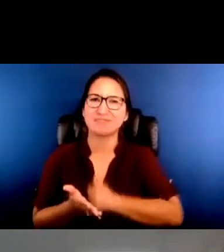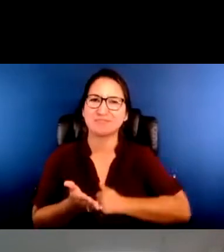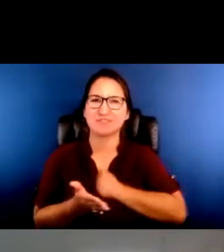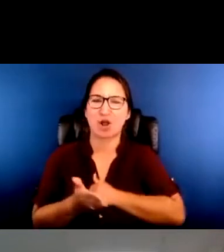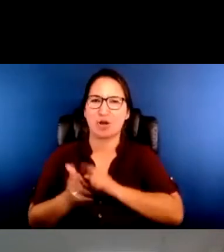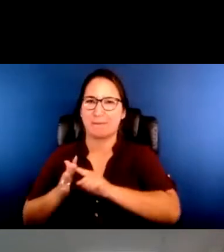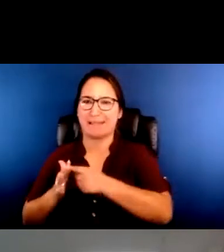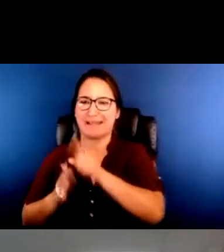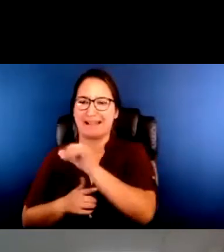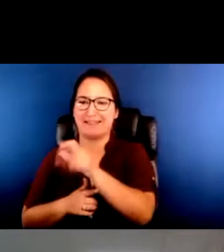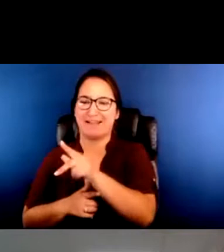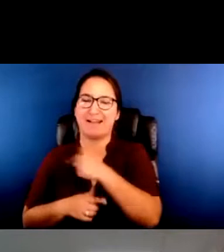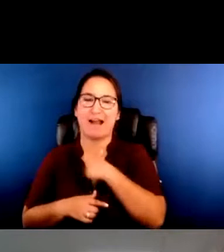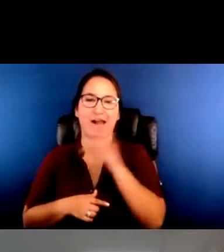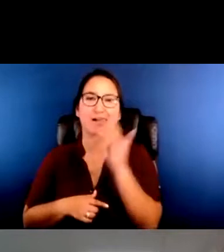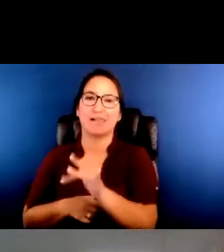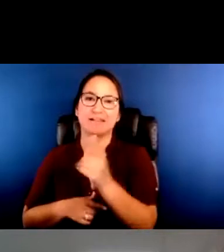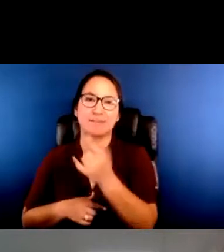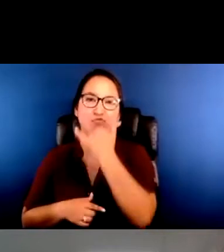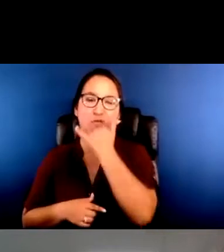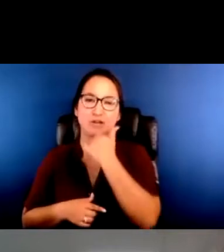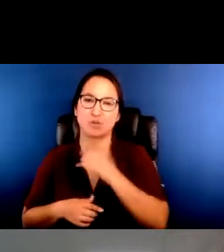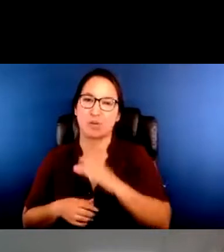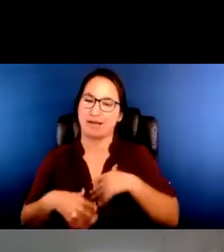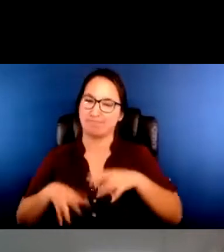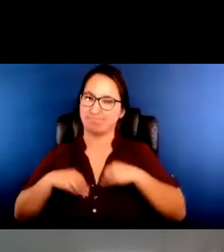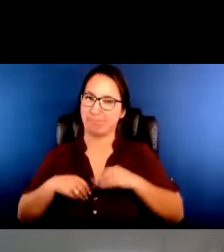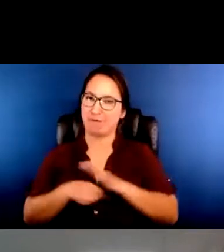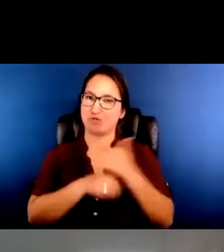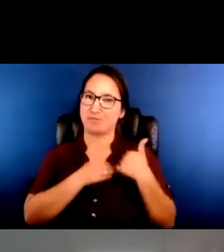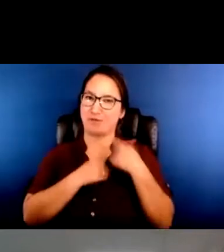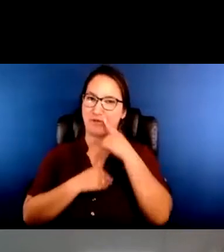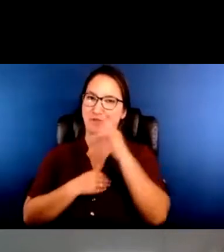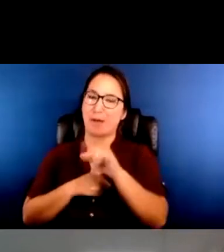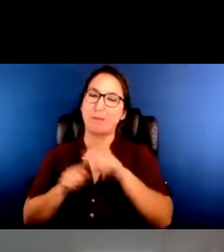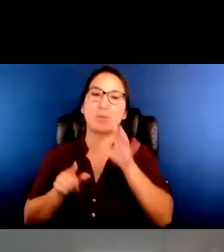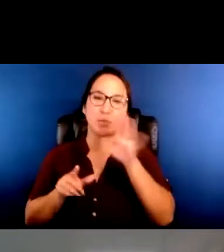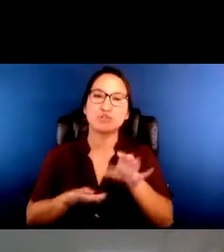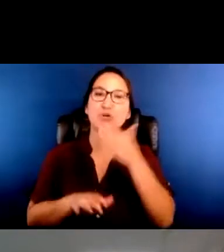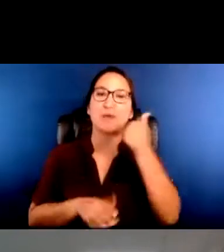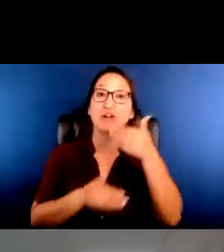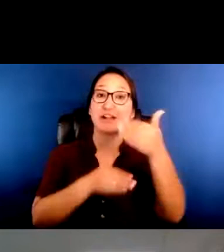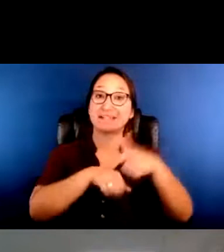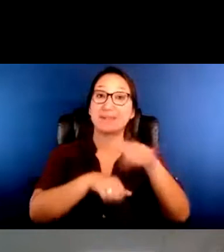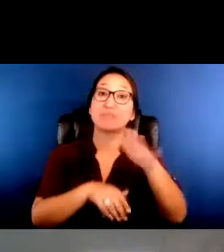me. I clicked something wrong. I'll take full responsibility of that. We'll be better on that next time. So good night, everybody.